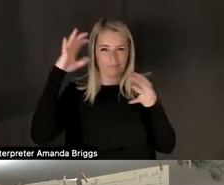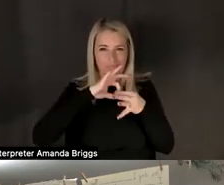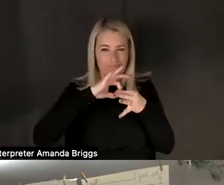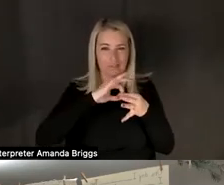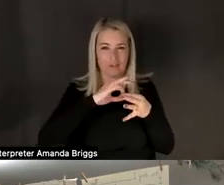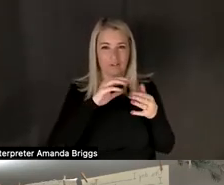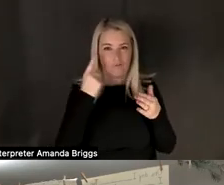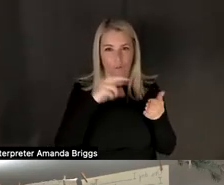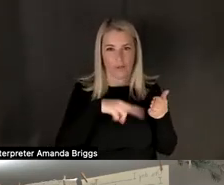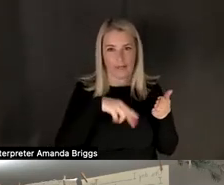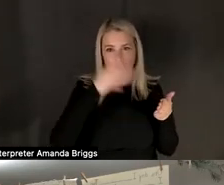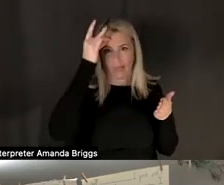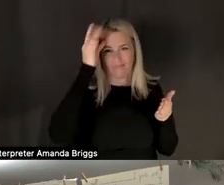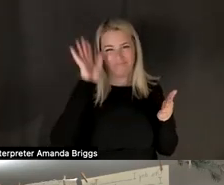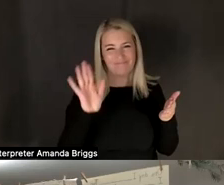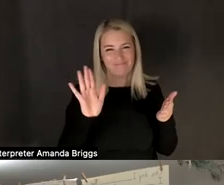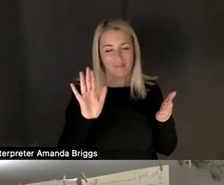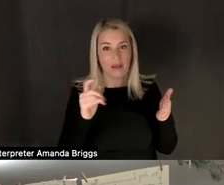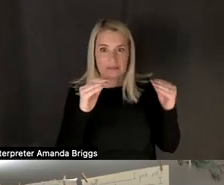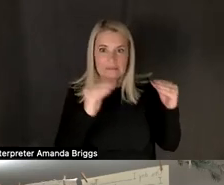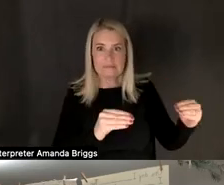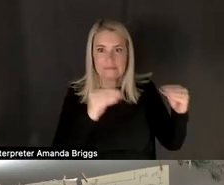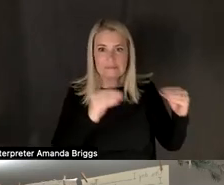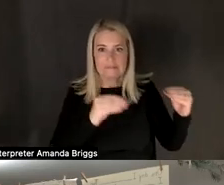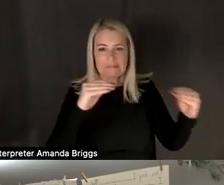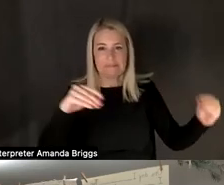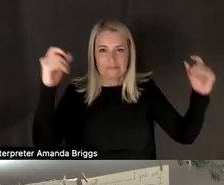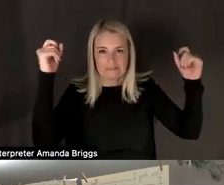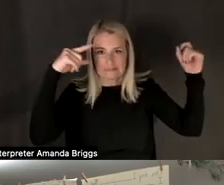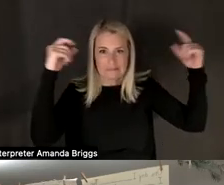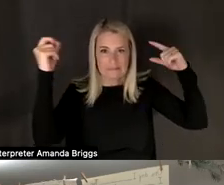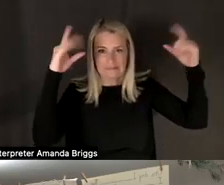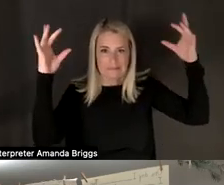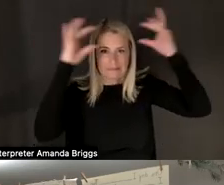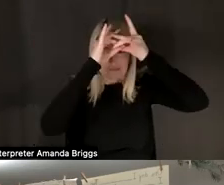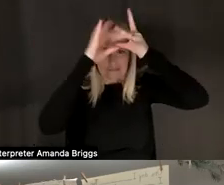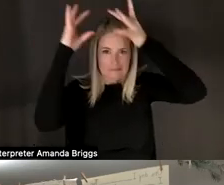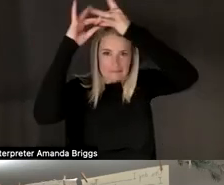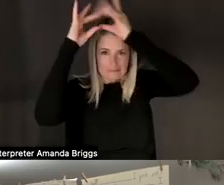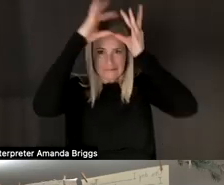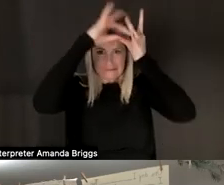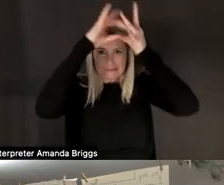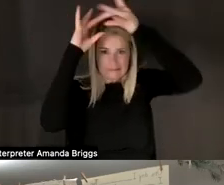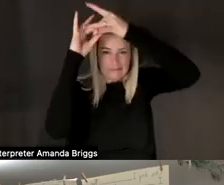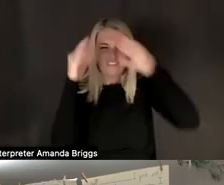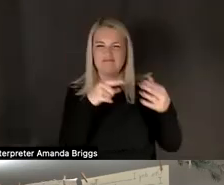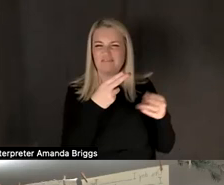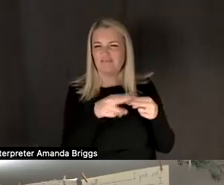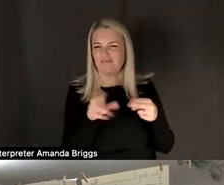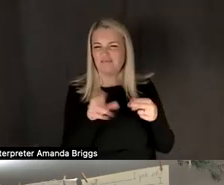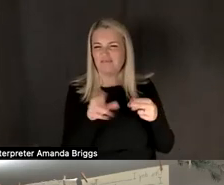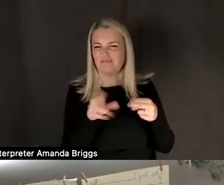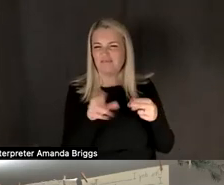Neural connections have to be made in order to do that. So this is a really short video that just talks a little bit about what's happening in the brain.